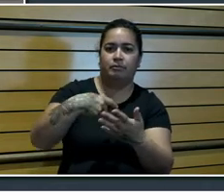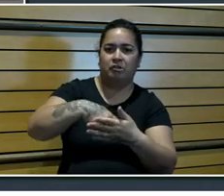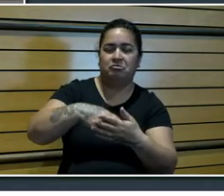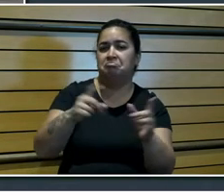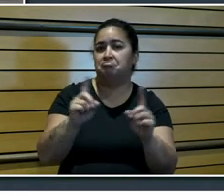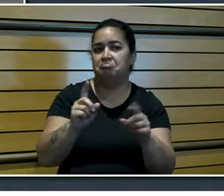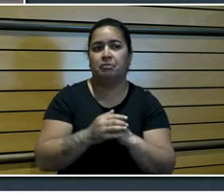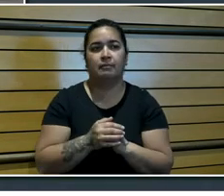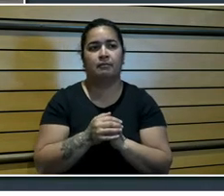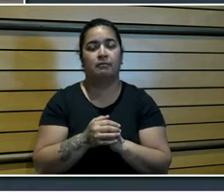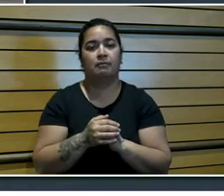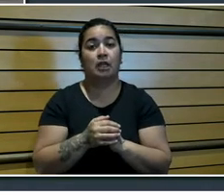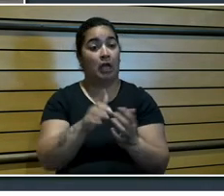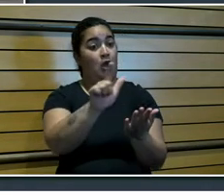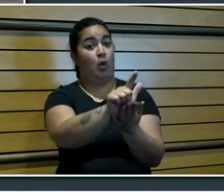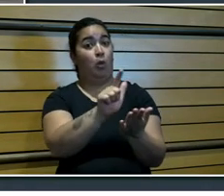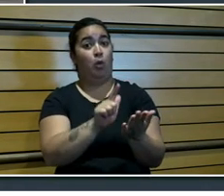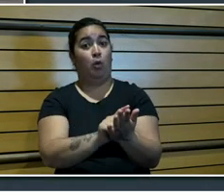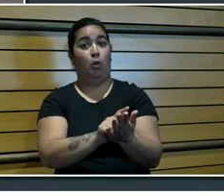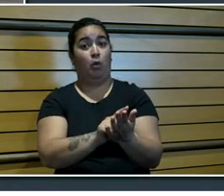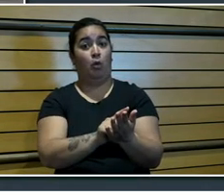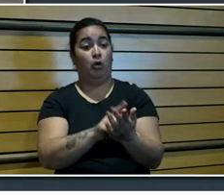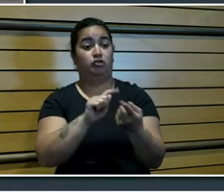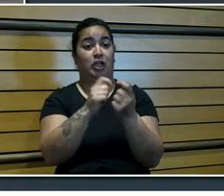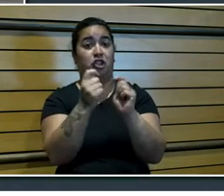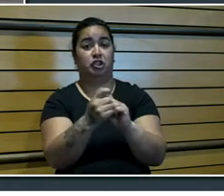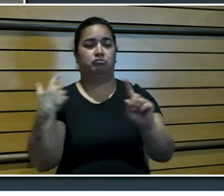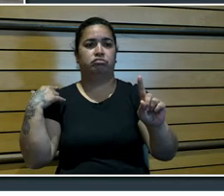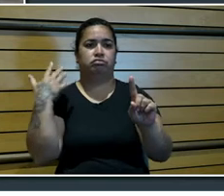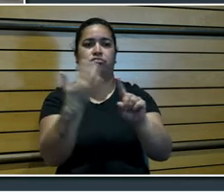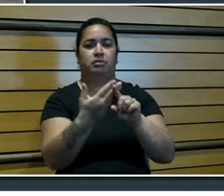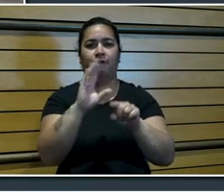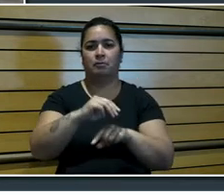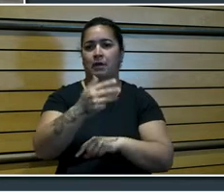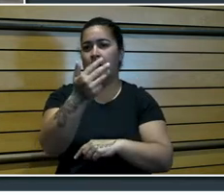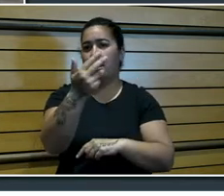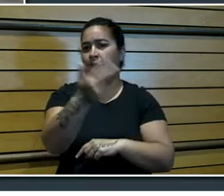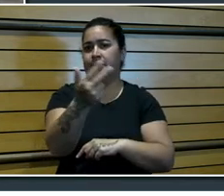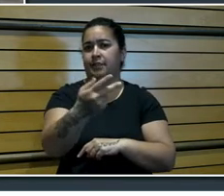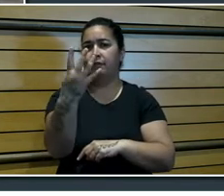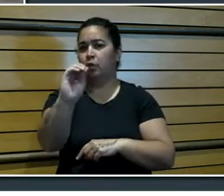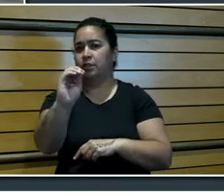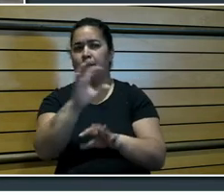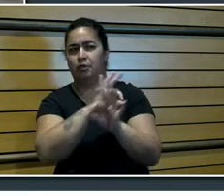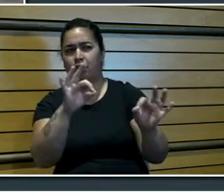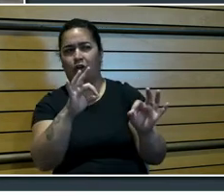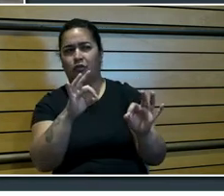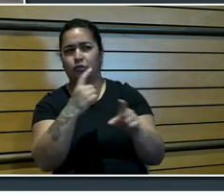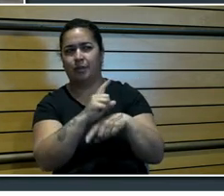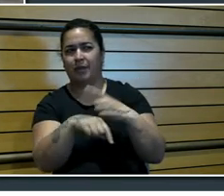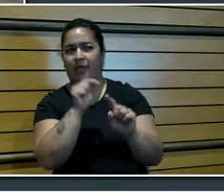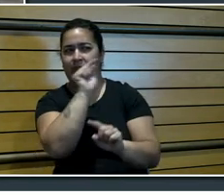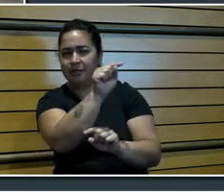of legislative change throughout from 1840 onwards. I'm not referring to what you just asked, but I'm referring to the